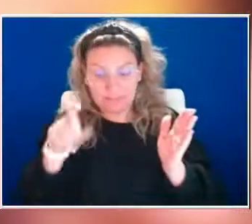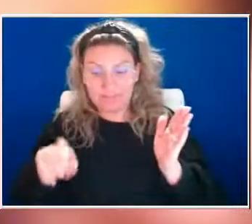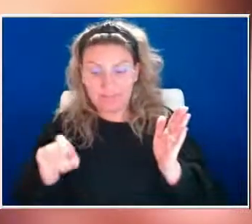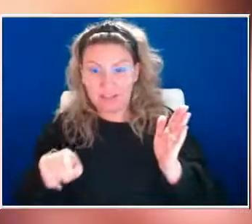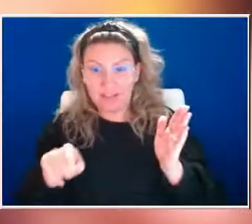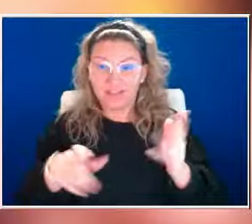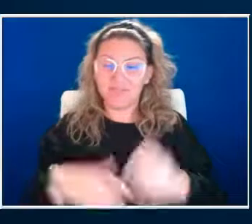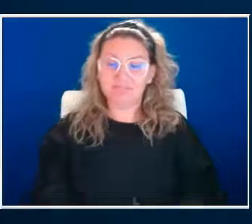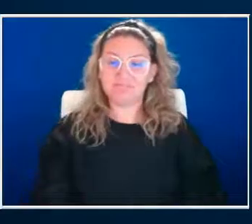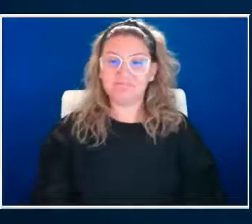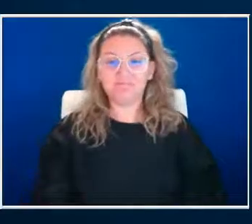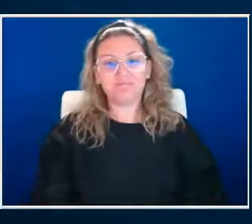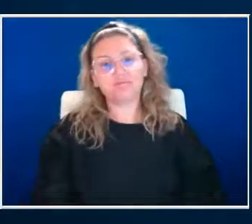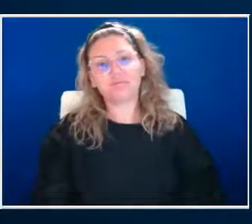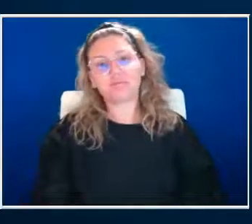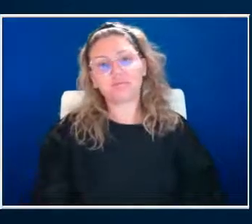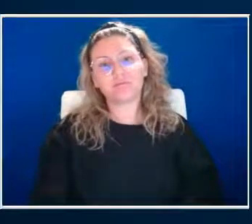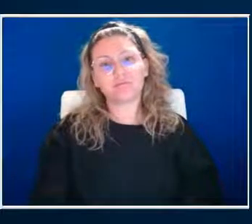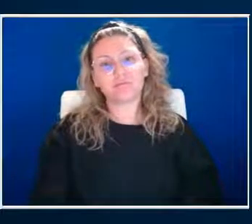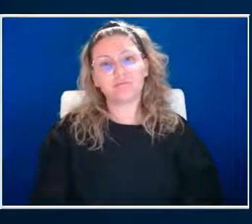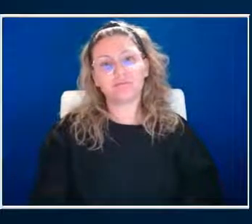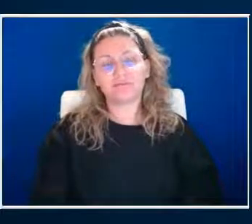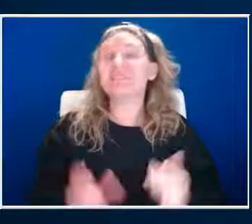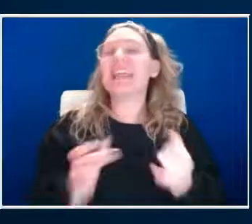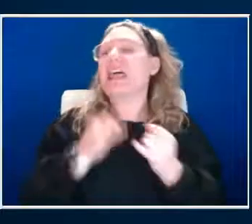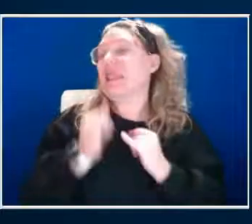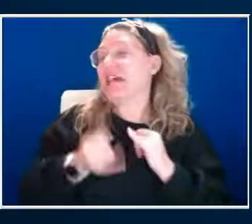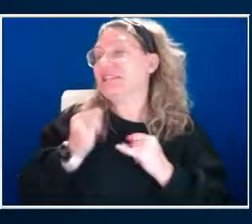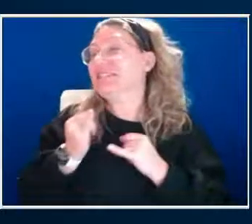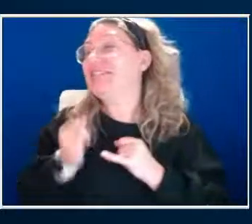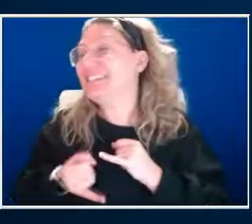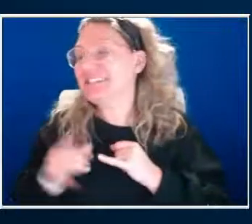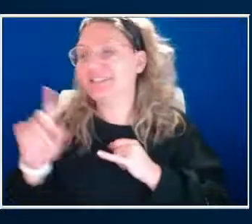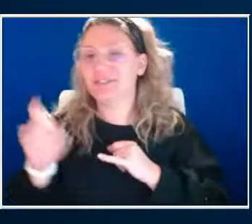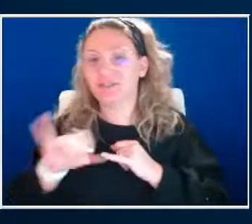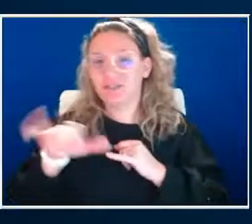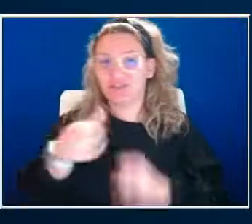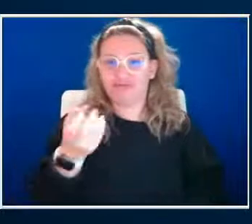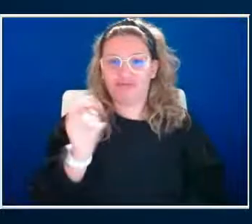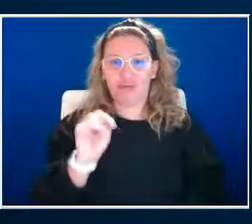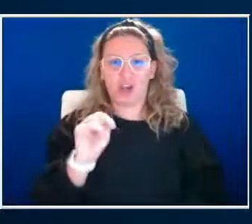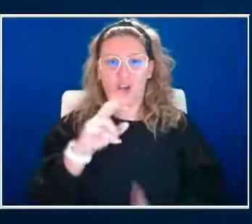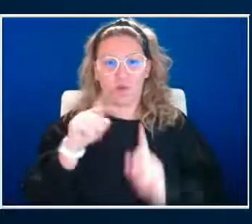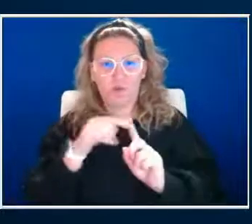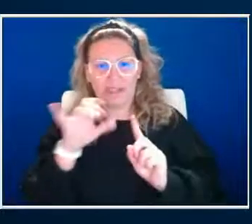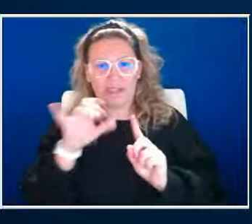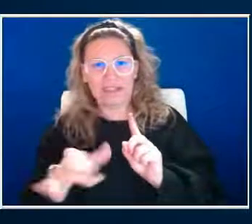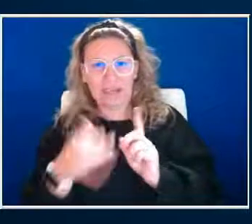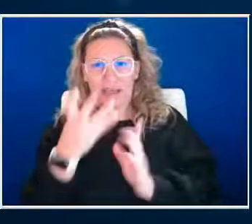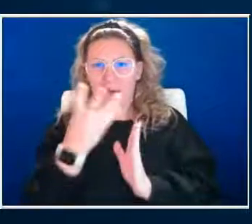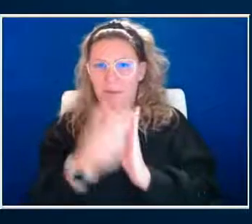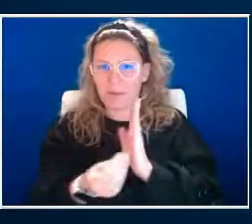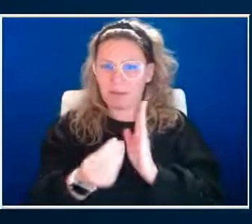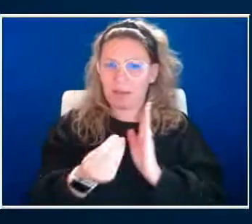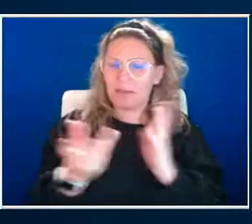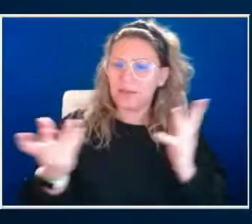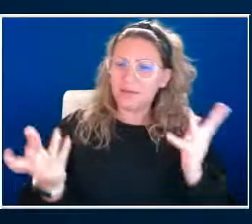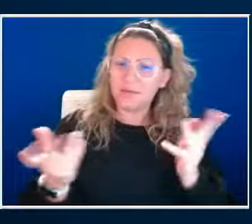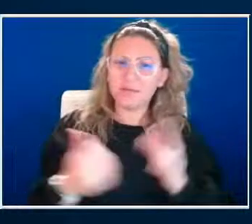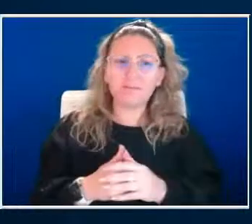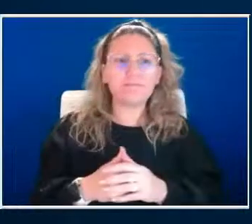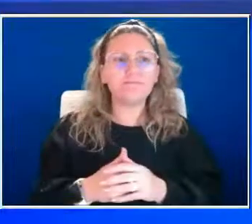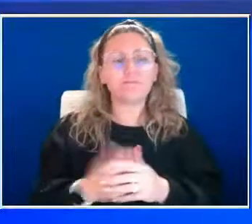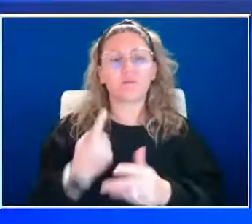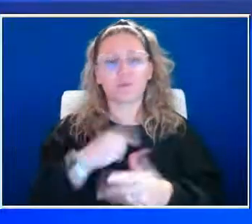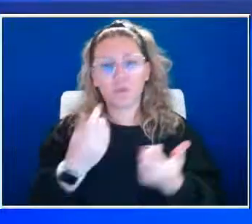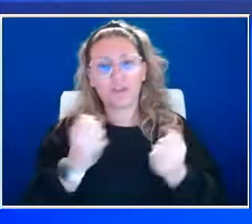needed. And then last question is from John. When does lymphedema go away? Yeah, so we really try here at